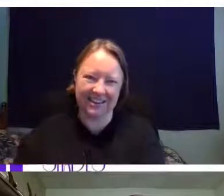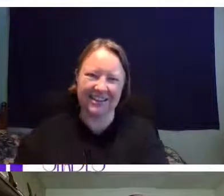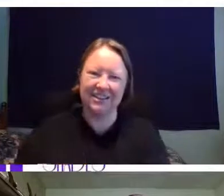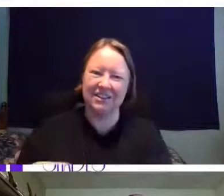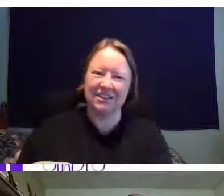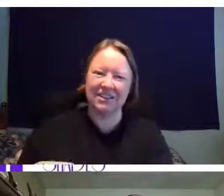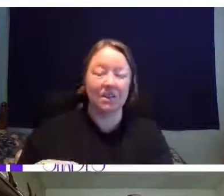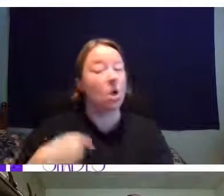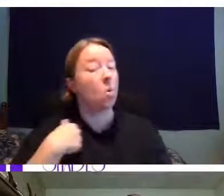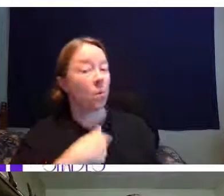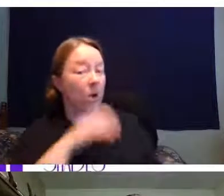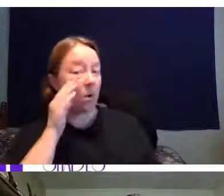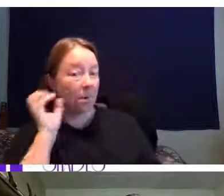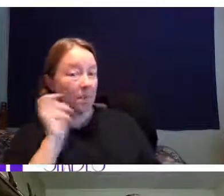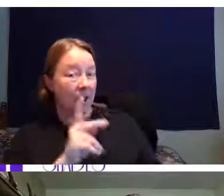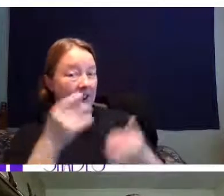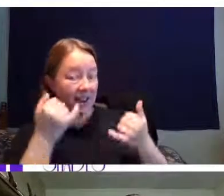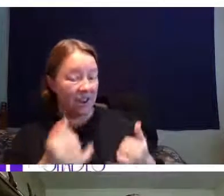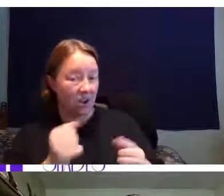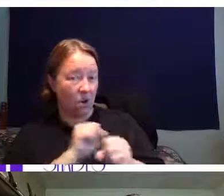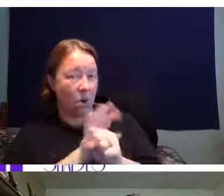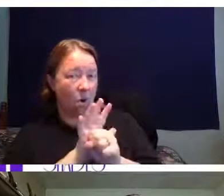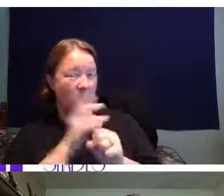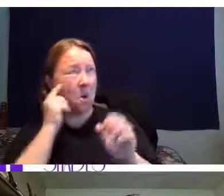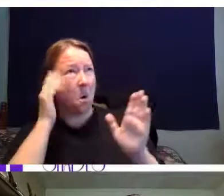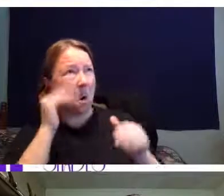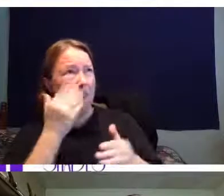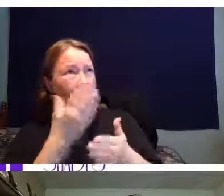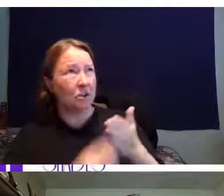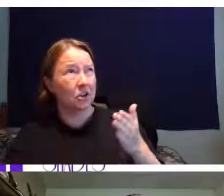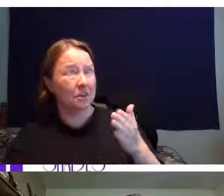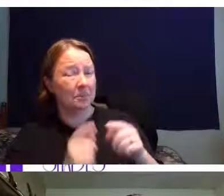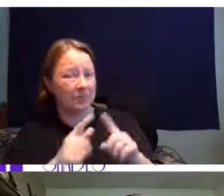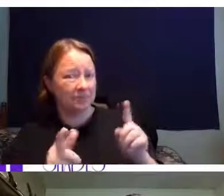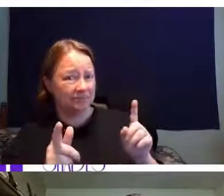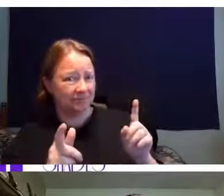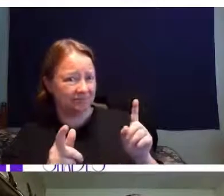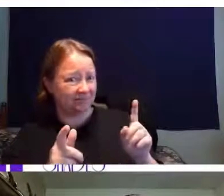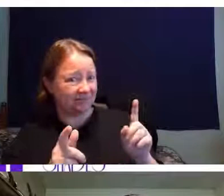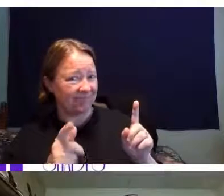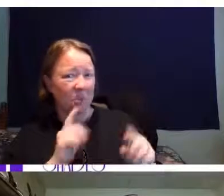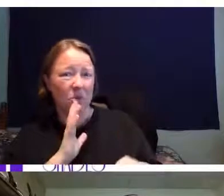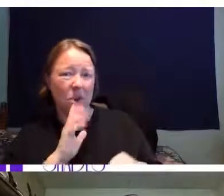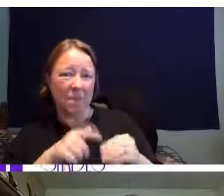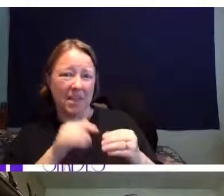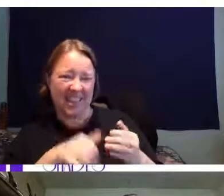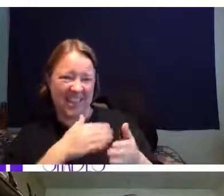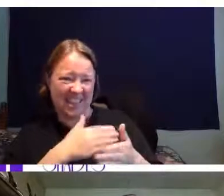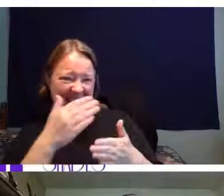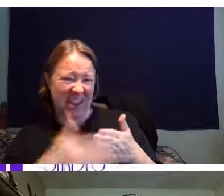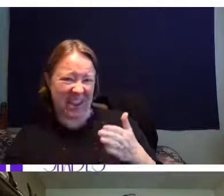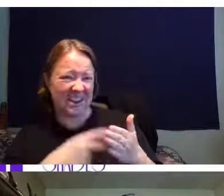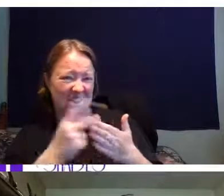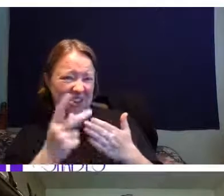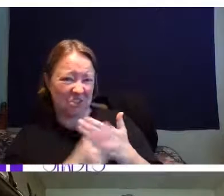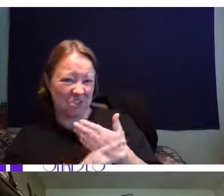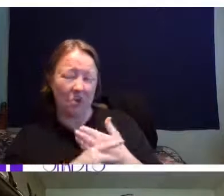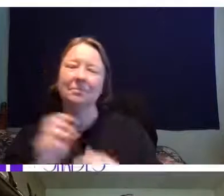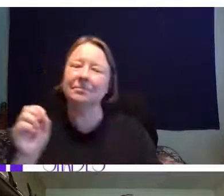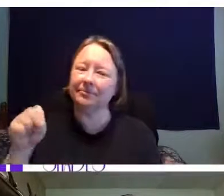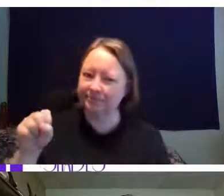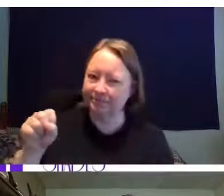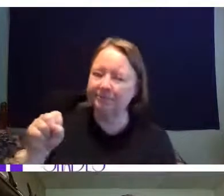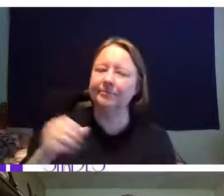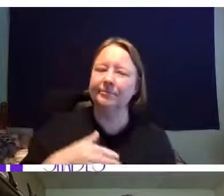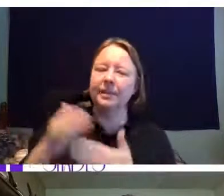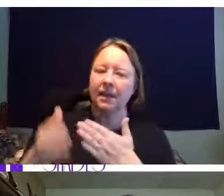We're going to participate. get back to it now that COVID, we hope, is really gone, but we'll talk about that at the end of the show. At the end of the show. But